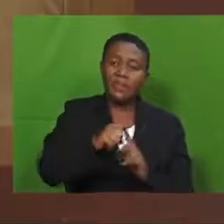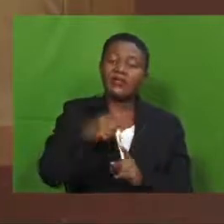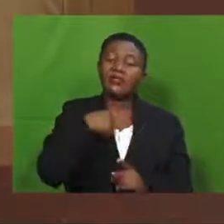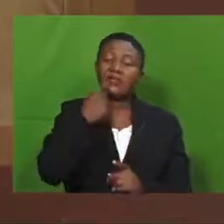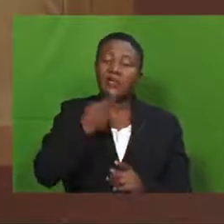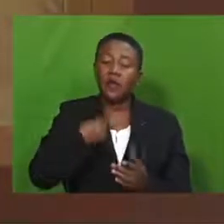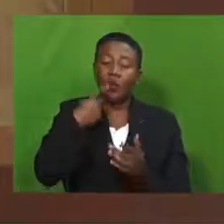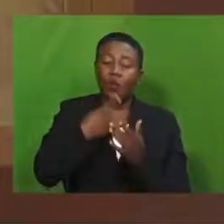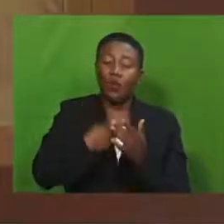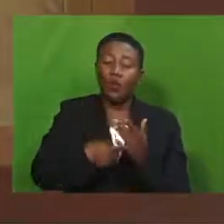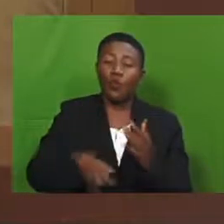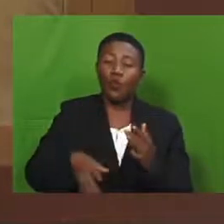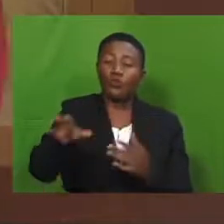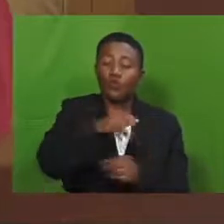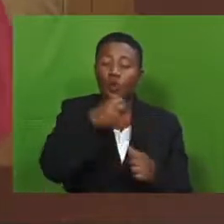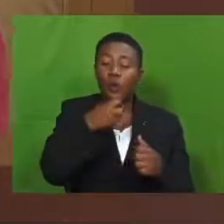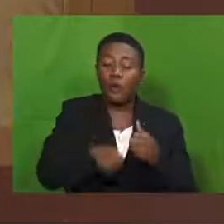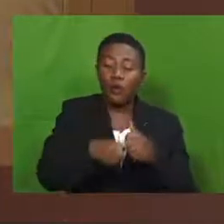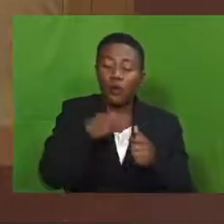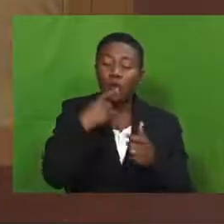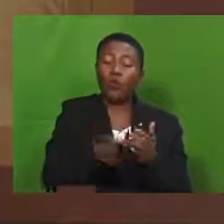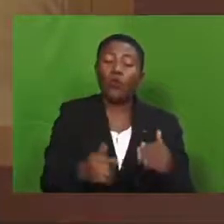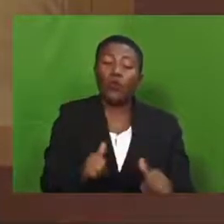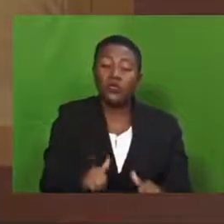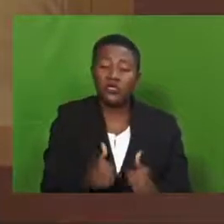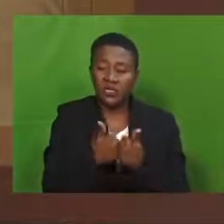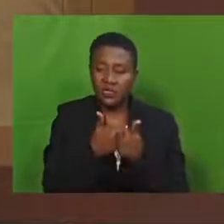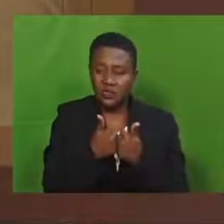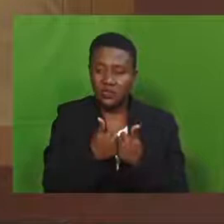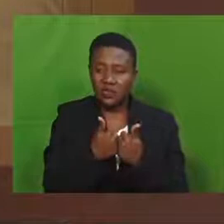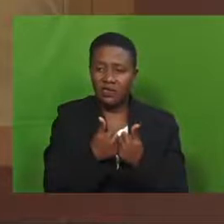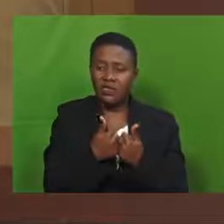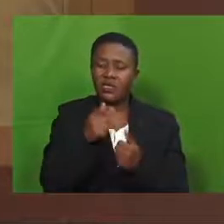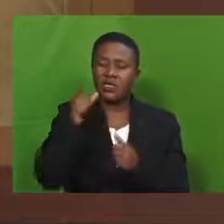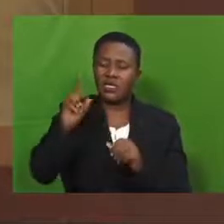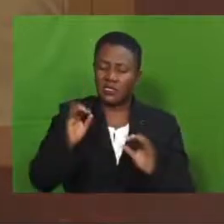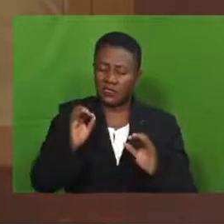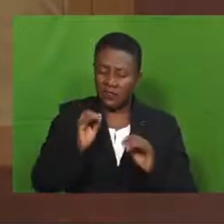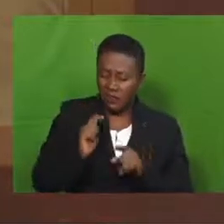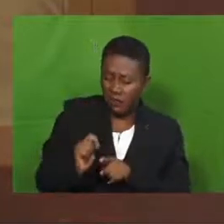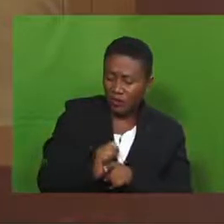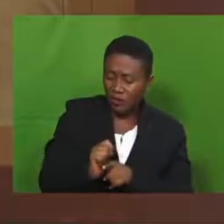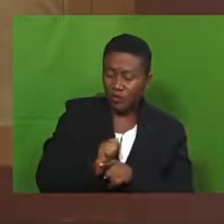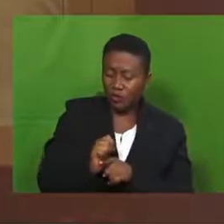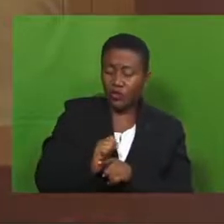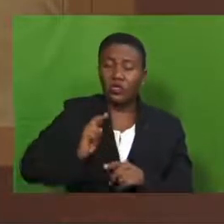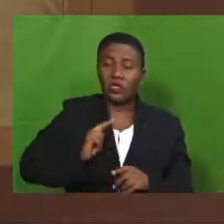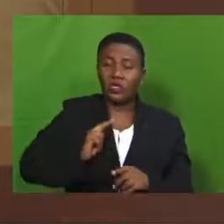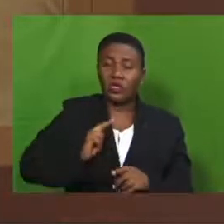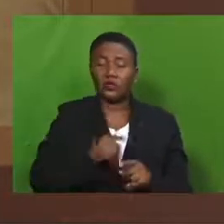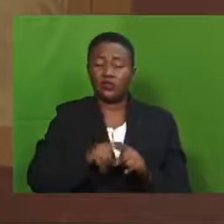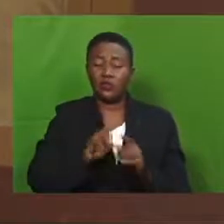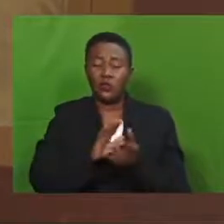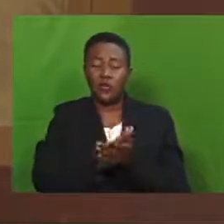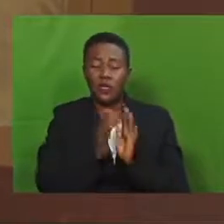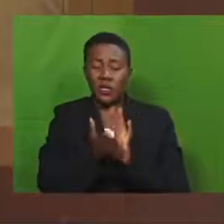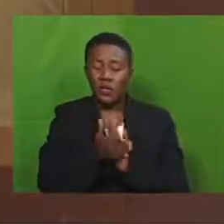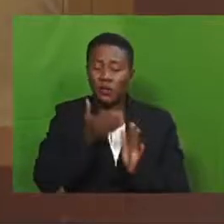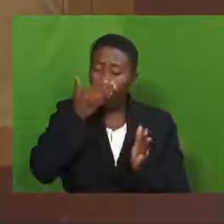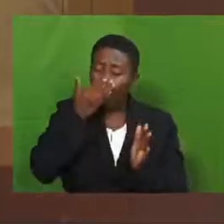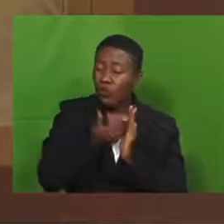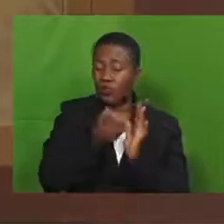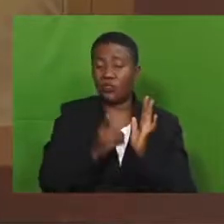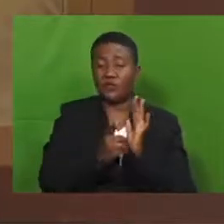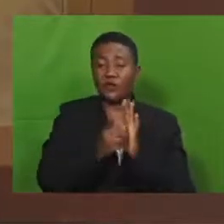that, Dr. Garba trained us to become astute development professionals.